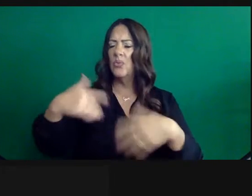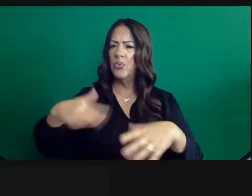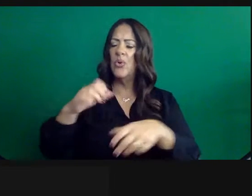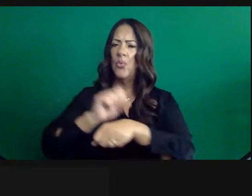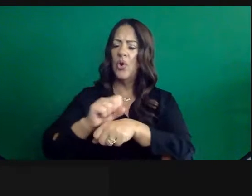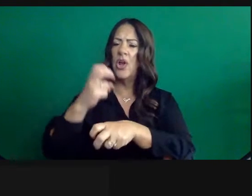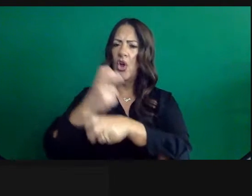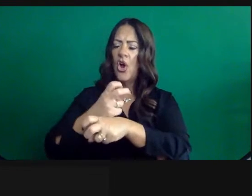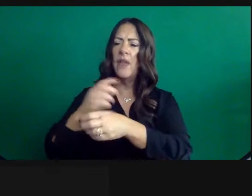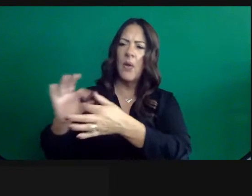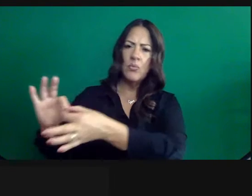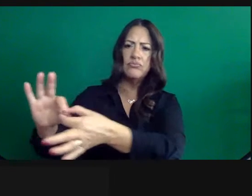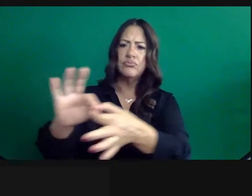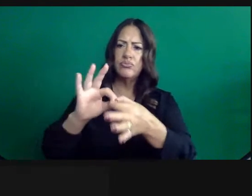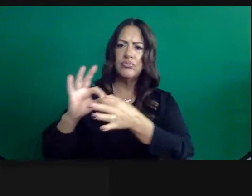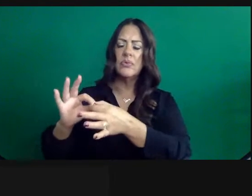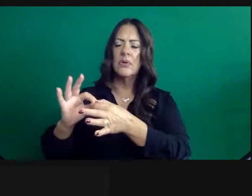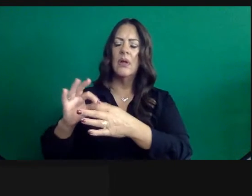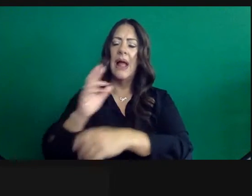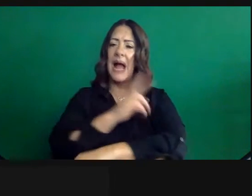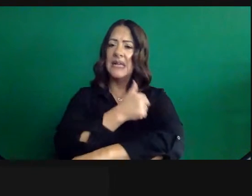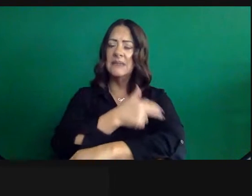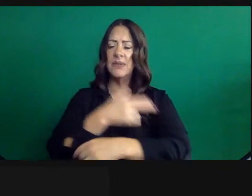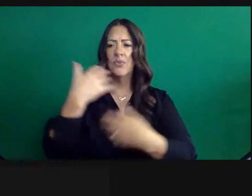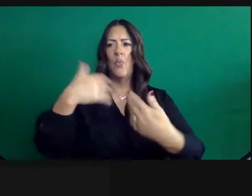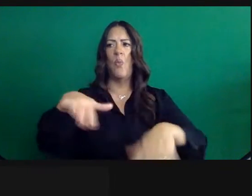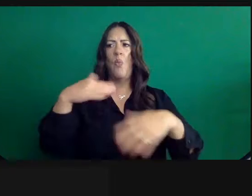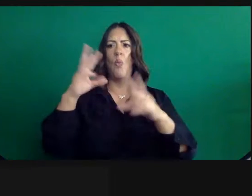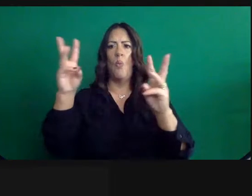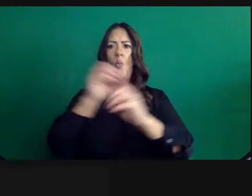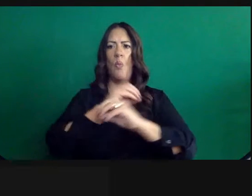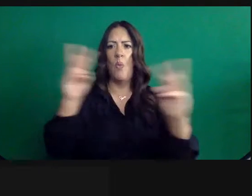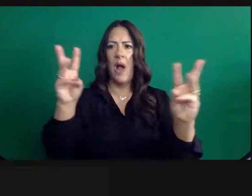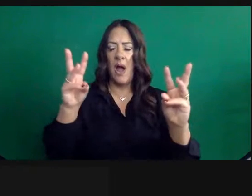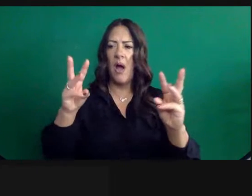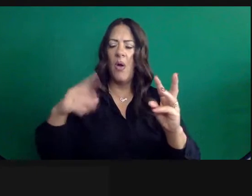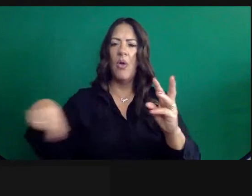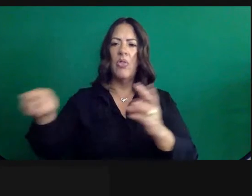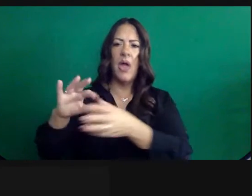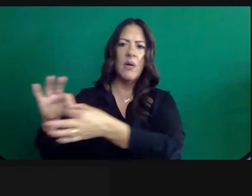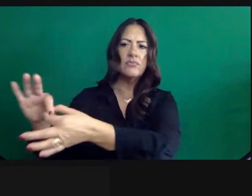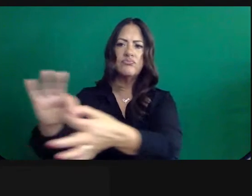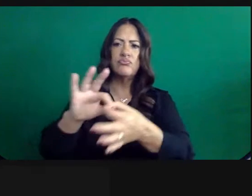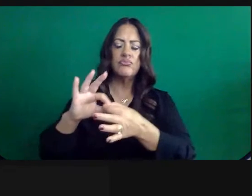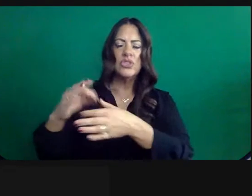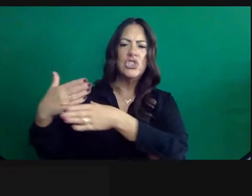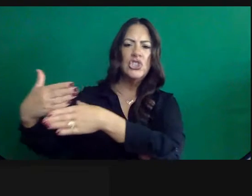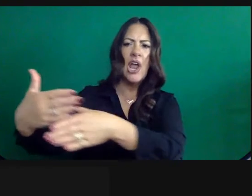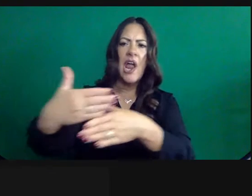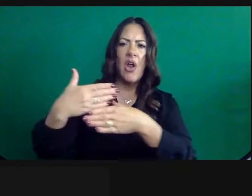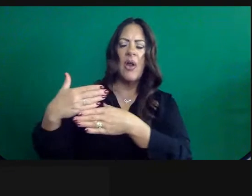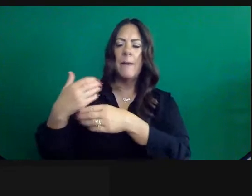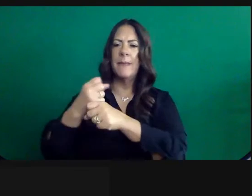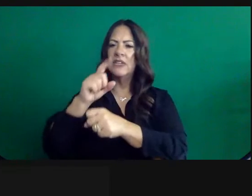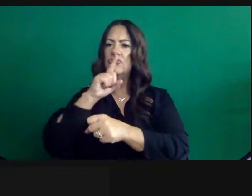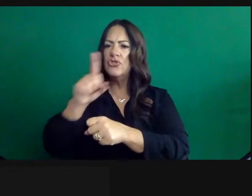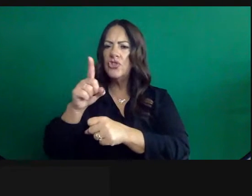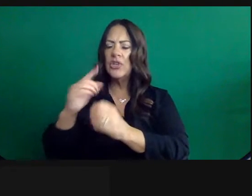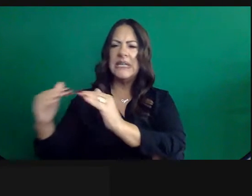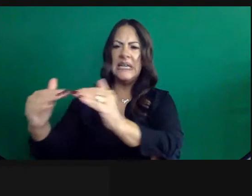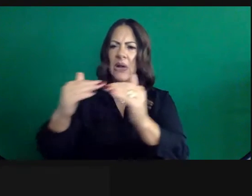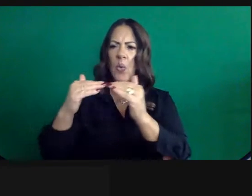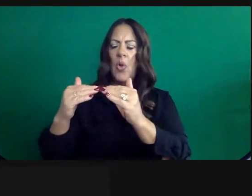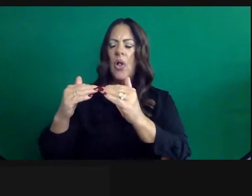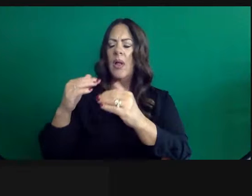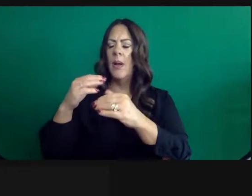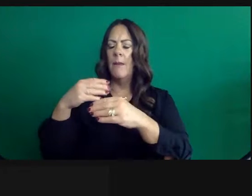working together, hospitals in an unprecedented way, sharing resources, making sure that staffing is equal, working